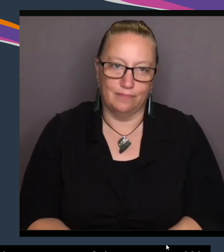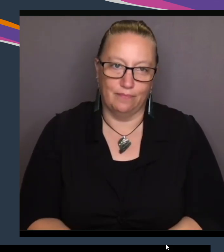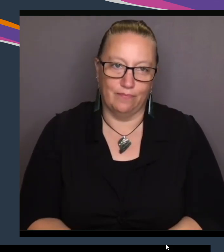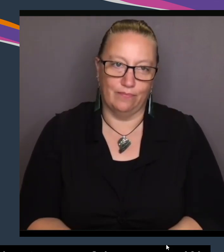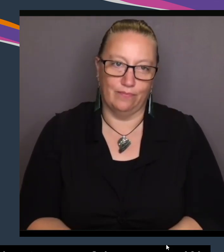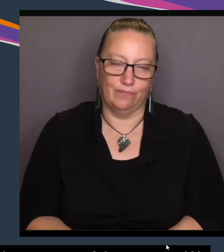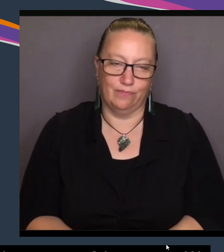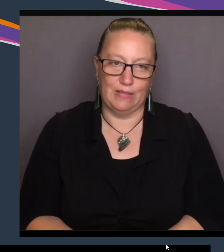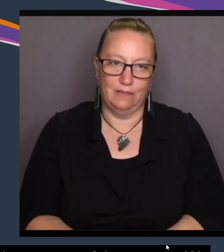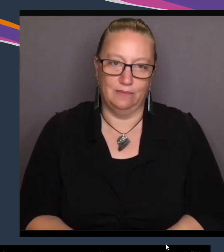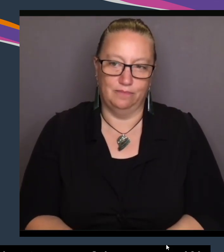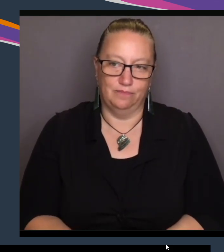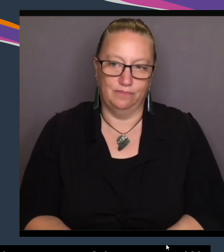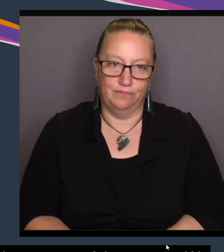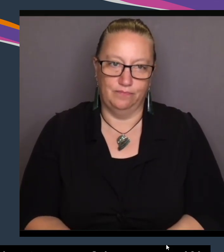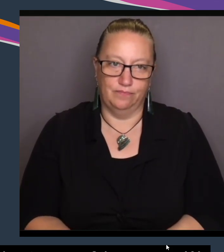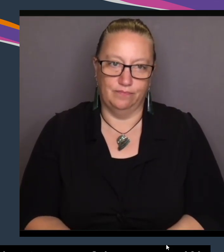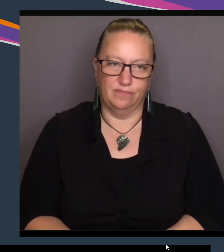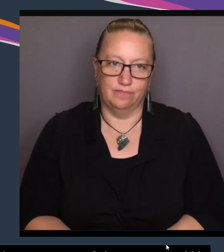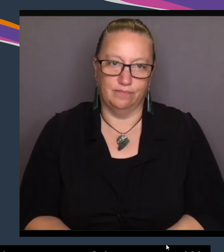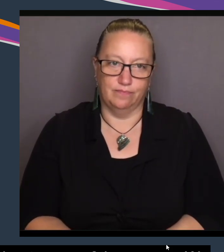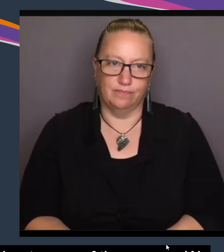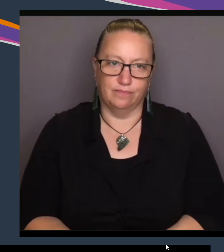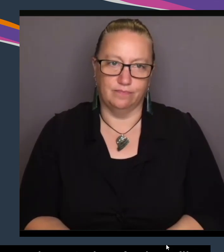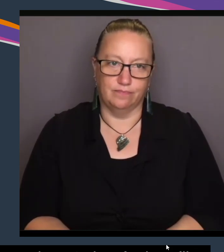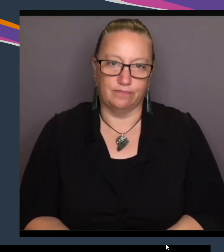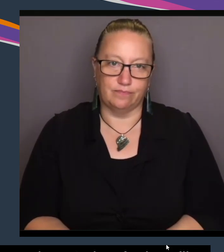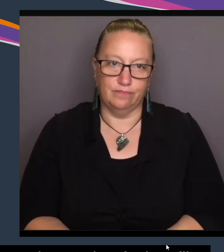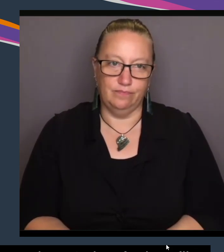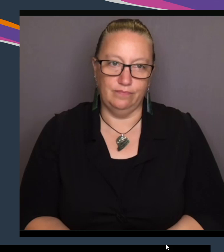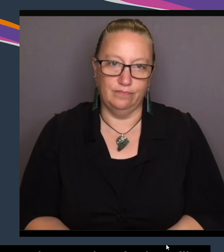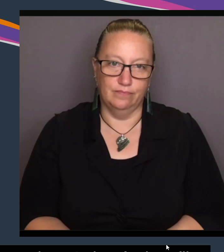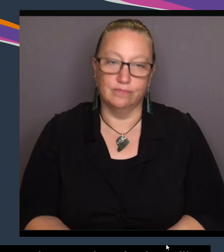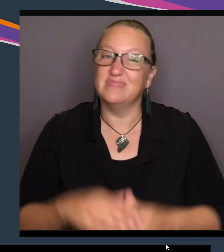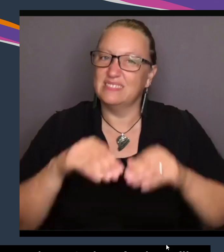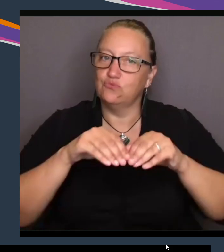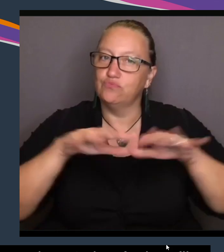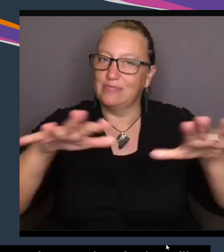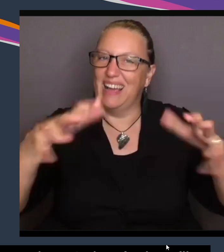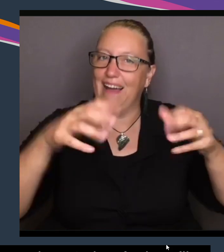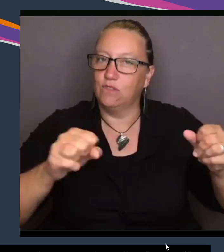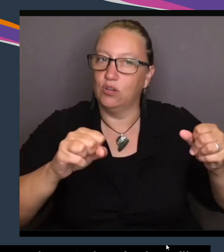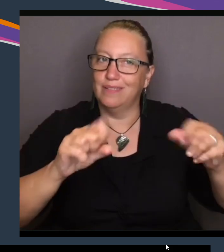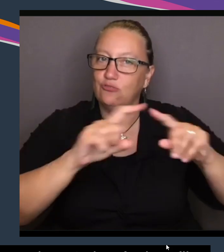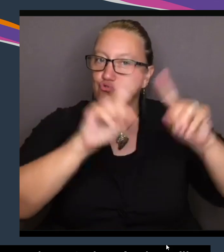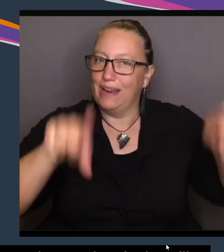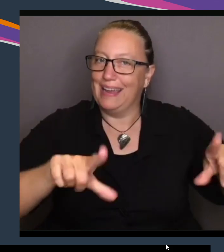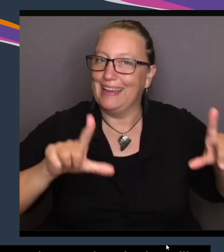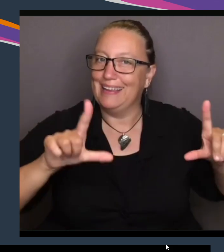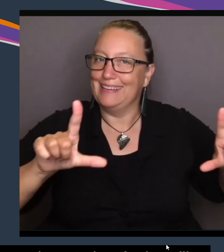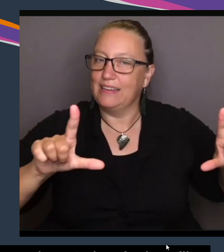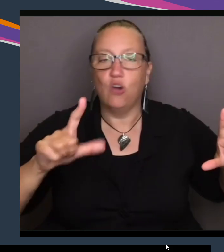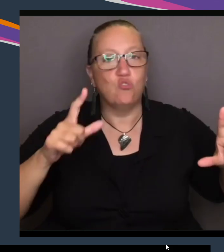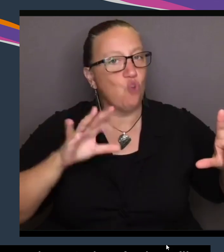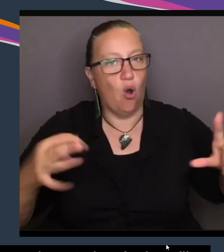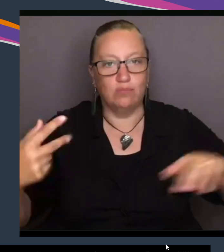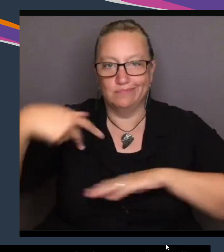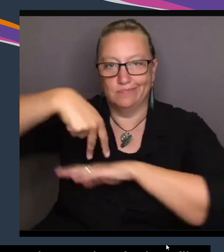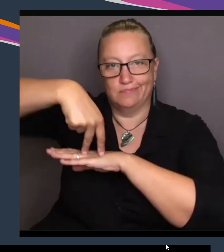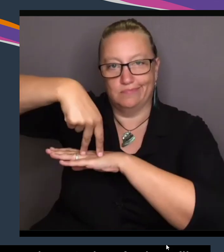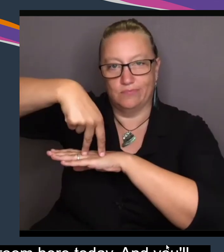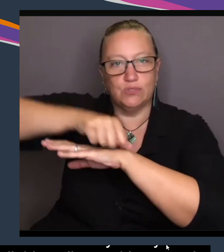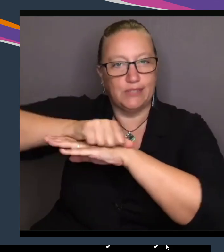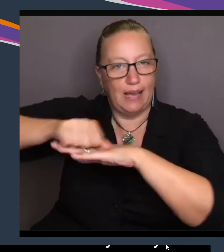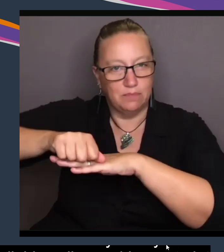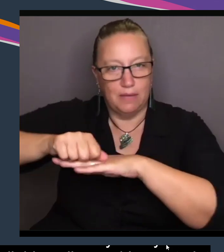And I want to let you know that that's delivered via the screen and the Zoom channel rather than in person.